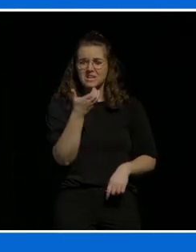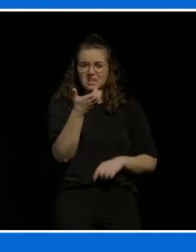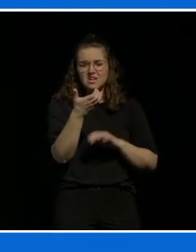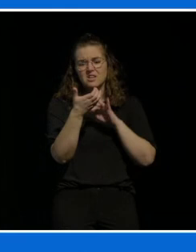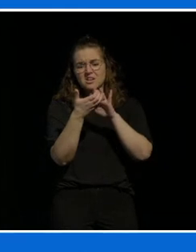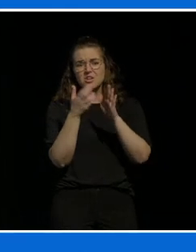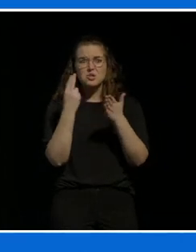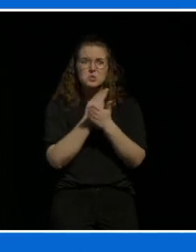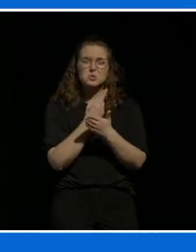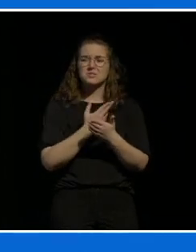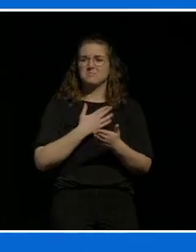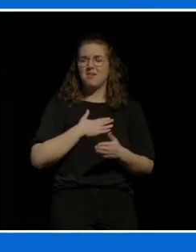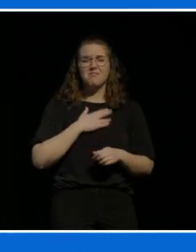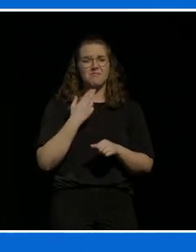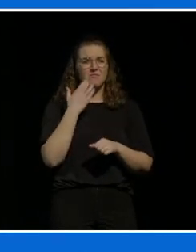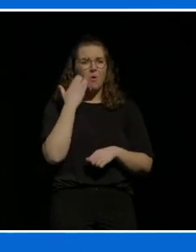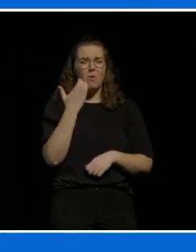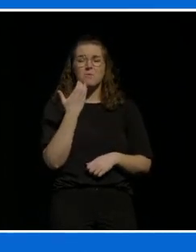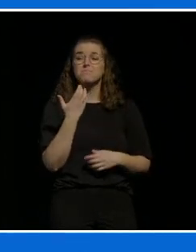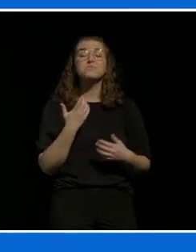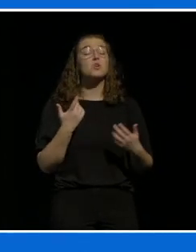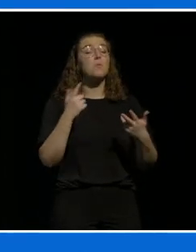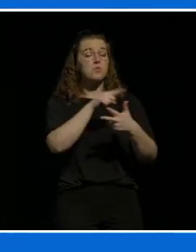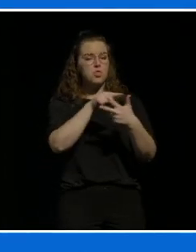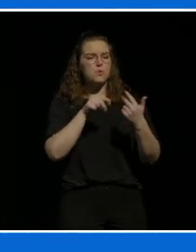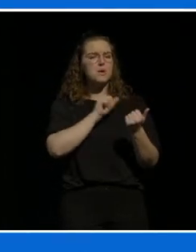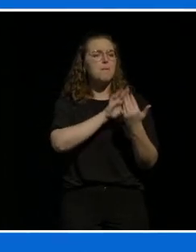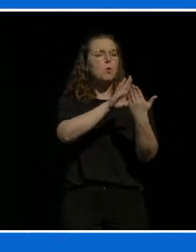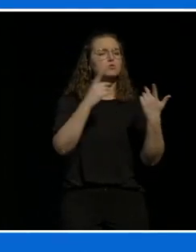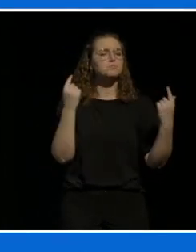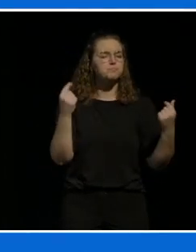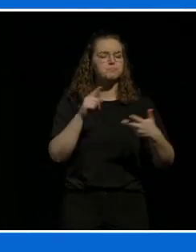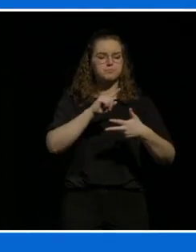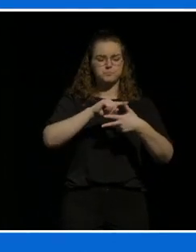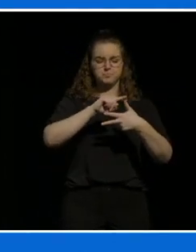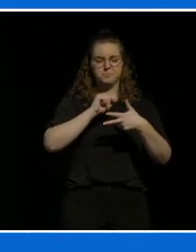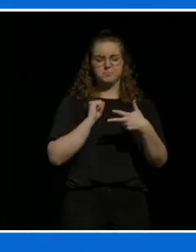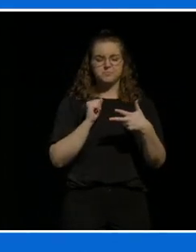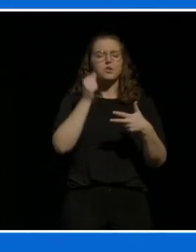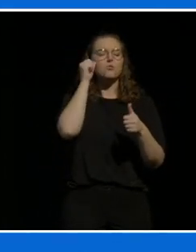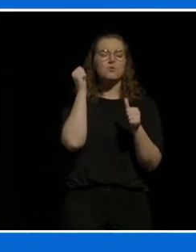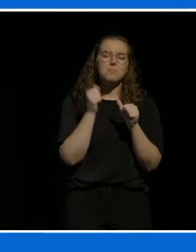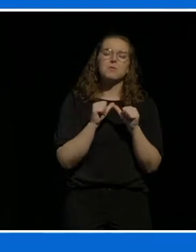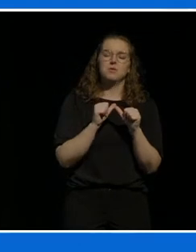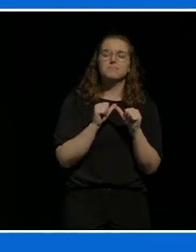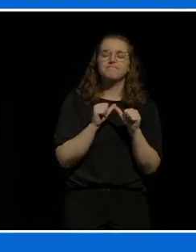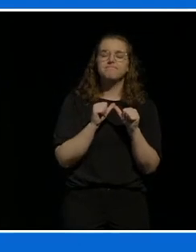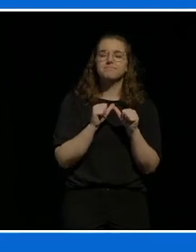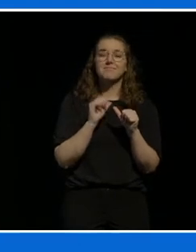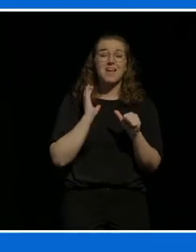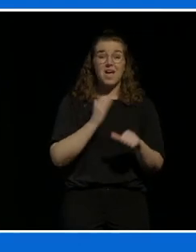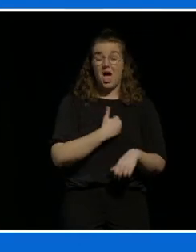day. I think three approaches that I use, one of them is to remember that, like you were saying, our brains are not meant